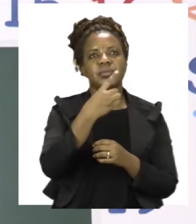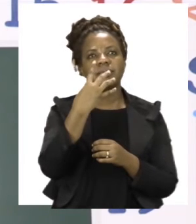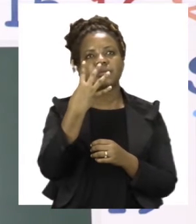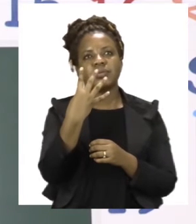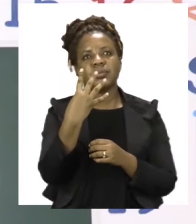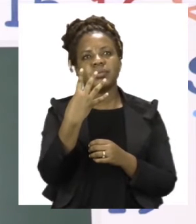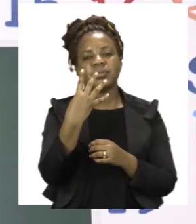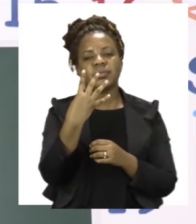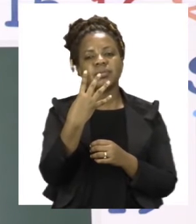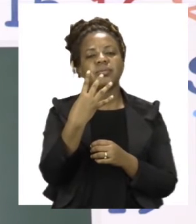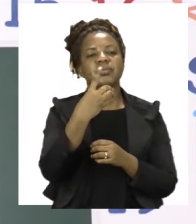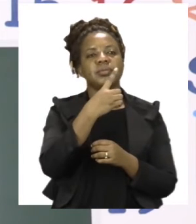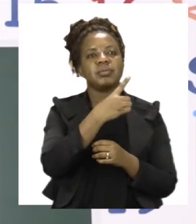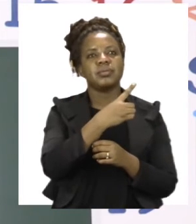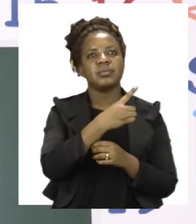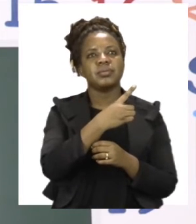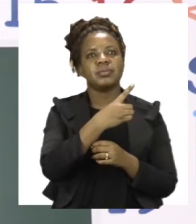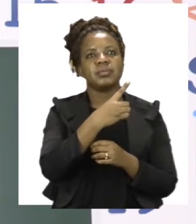14, 12,